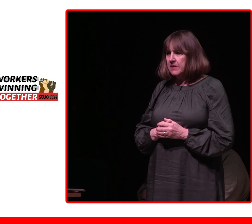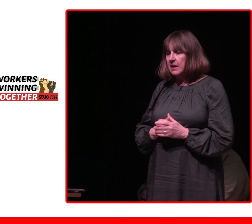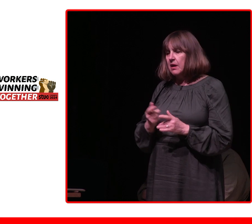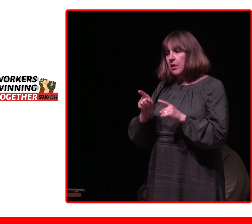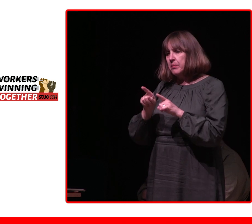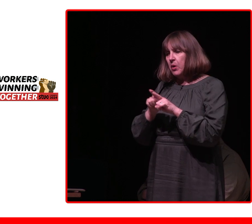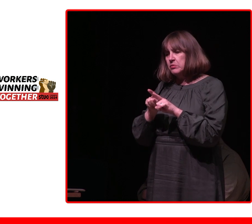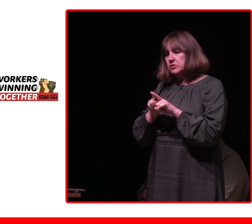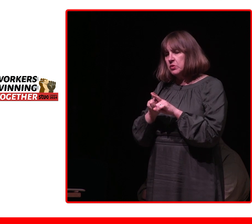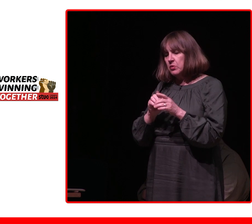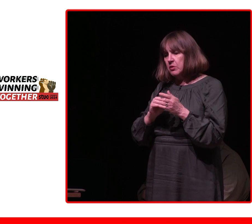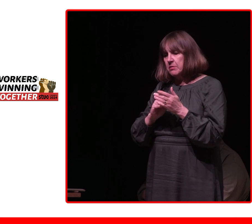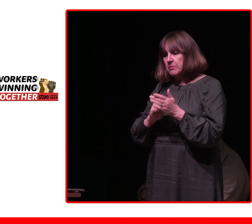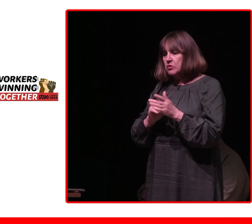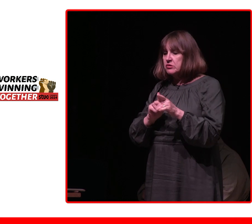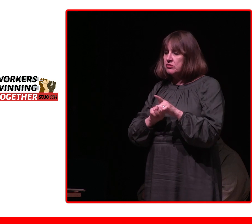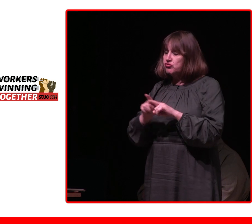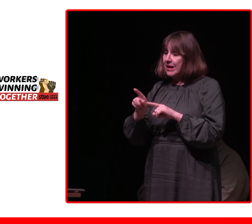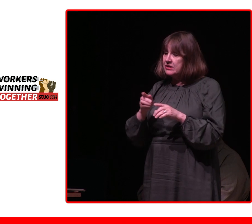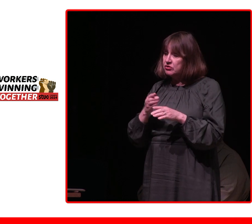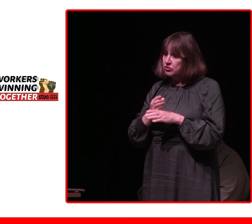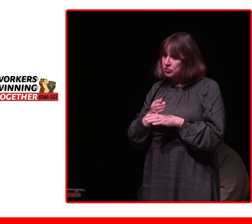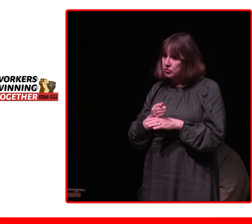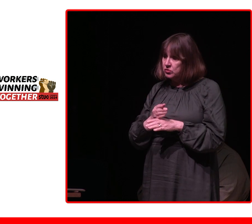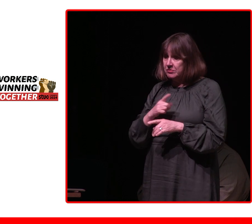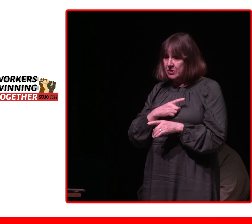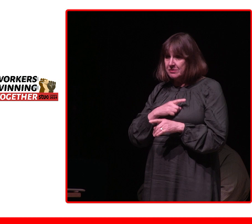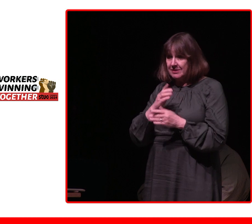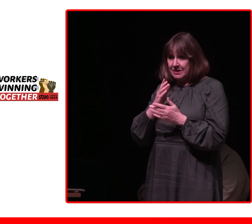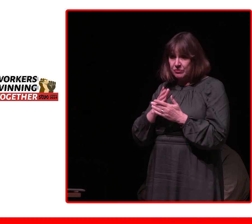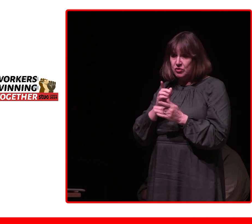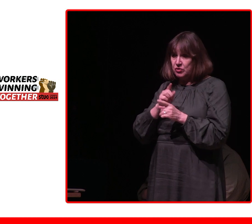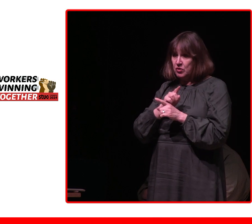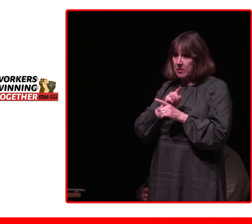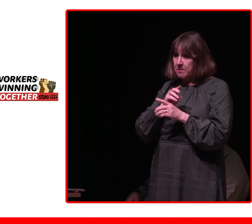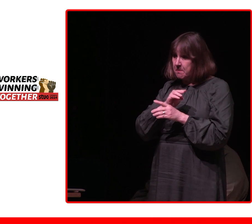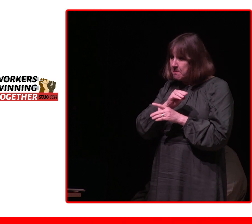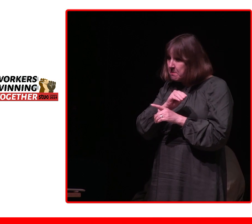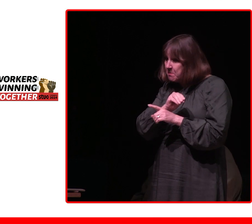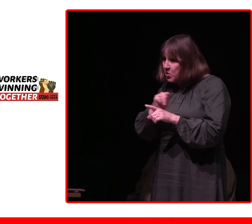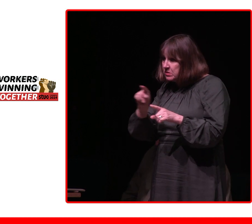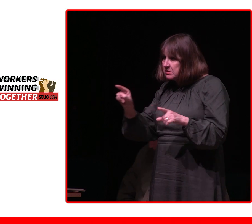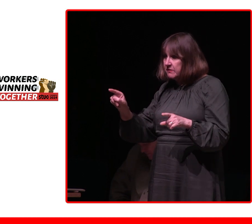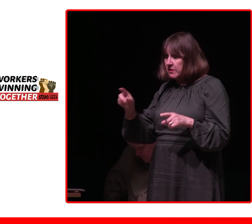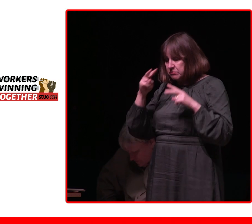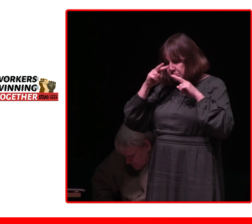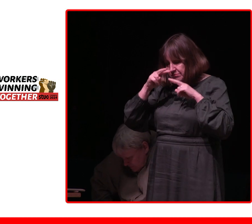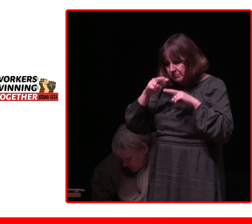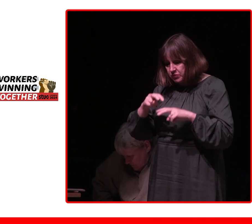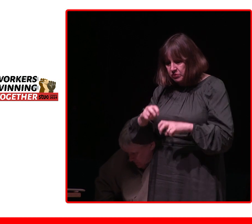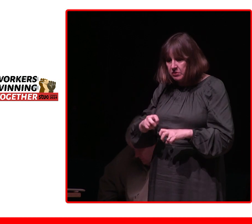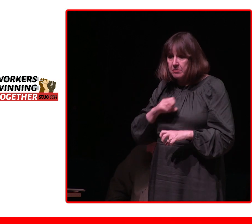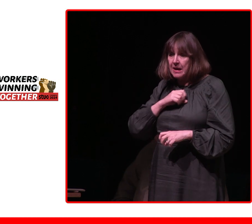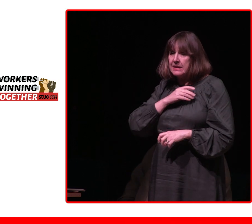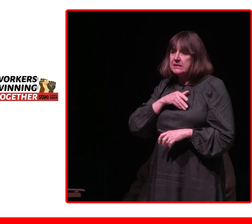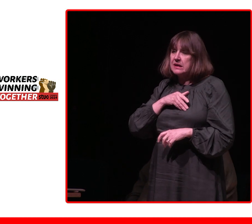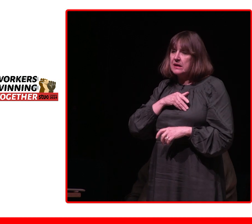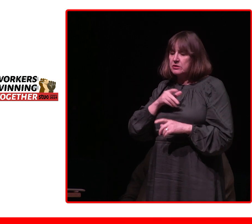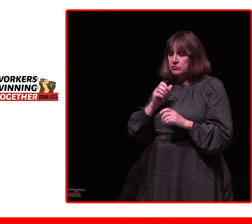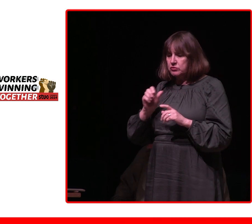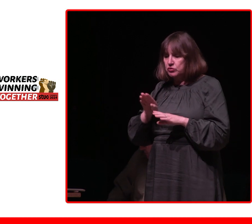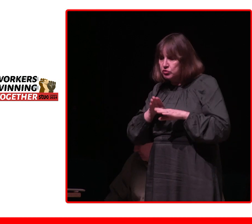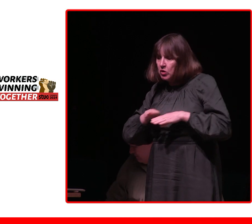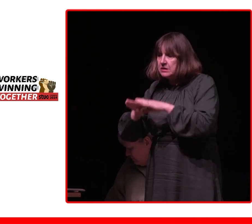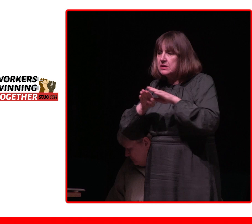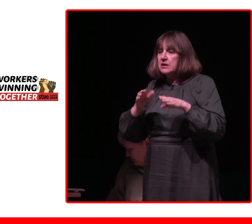motion tried to do, because I'm sure that most of us that do Palestine solidarity work are often faced